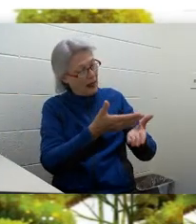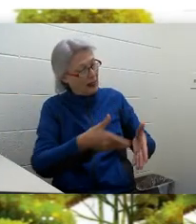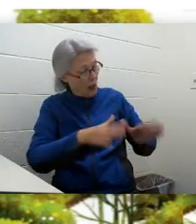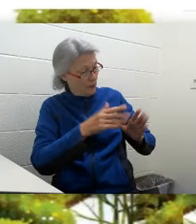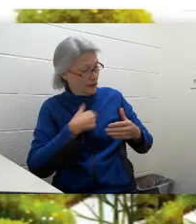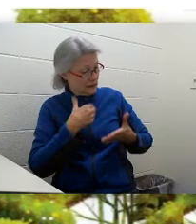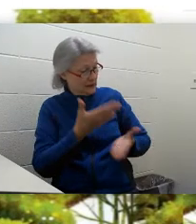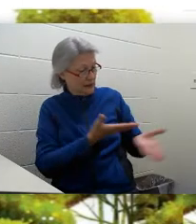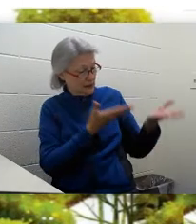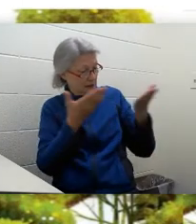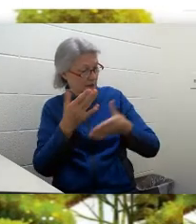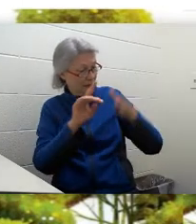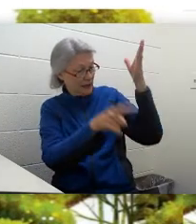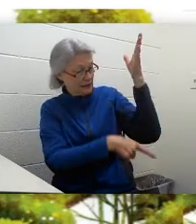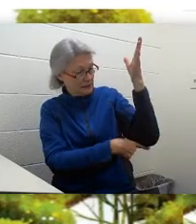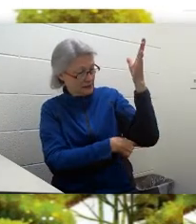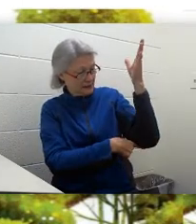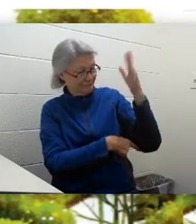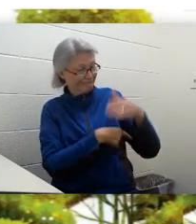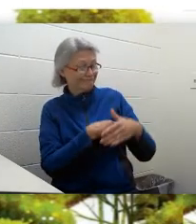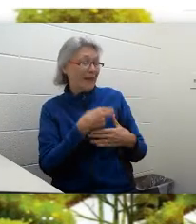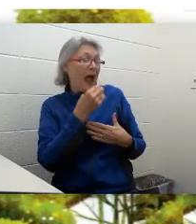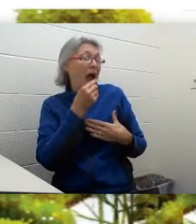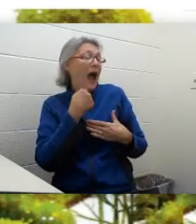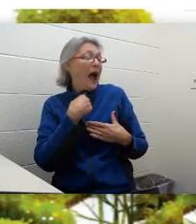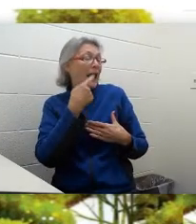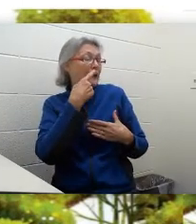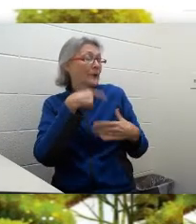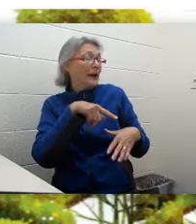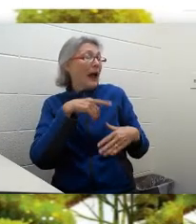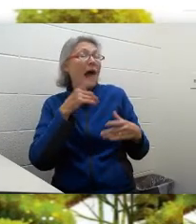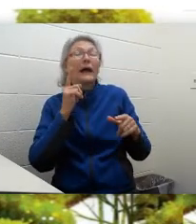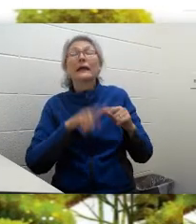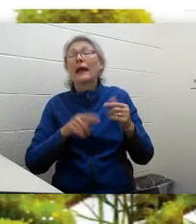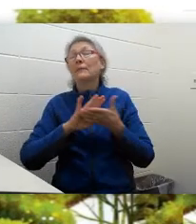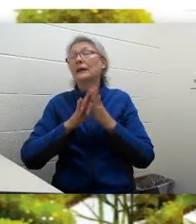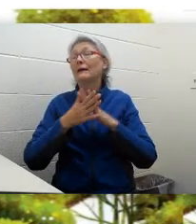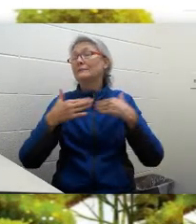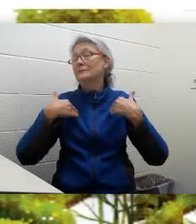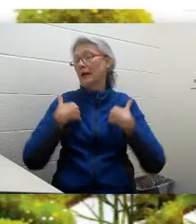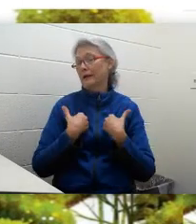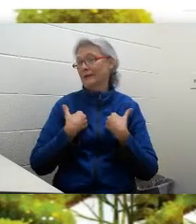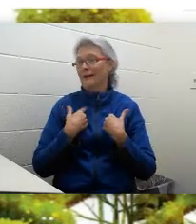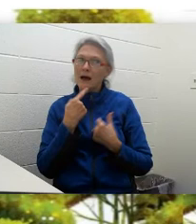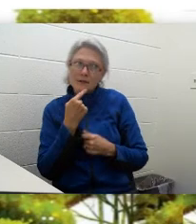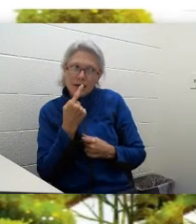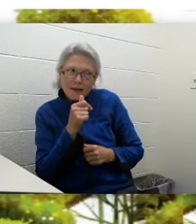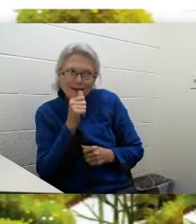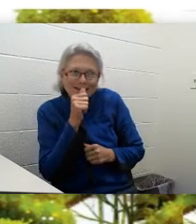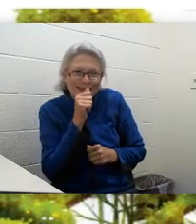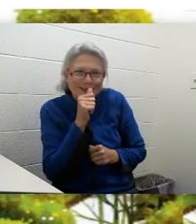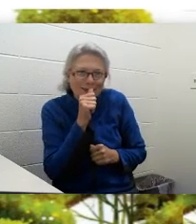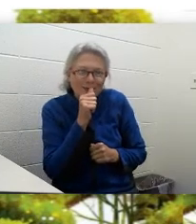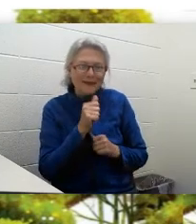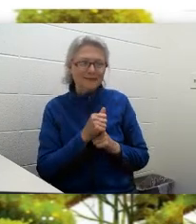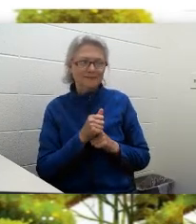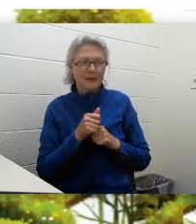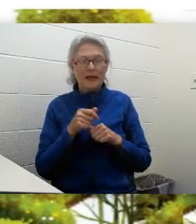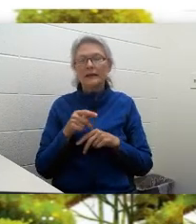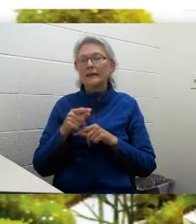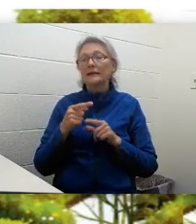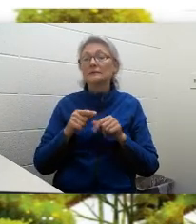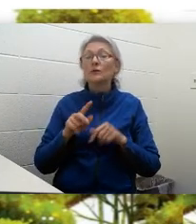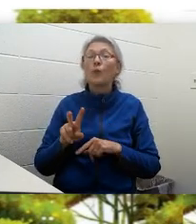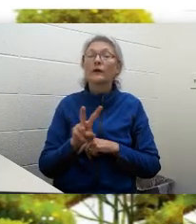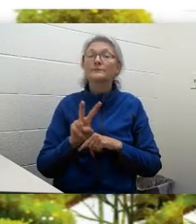for you. I shall not mind it, for I cannot get tired. I'll tell you a secret, he continued as he walked